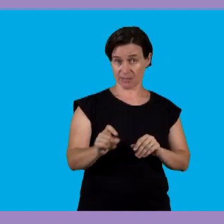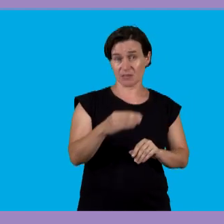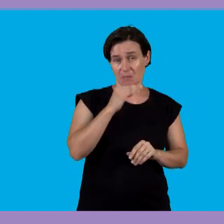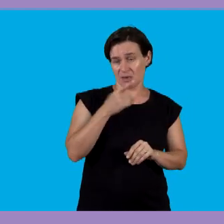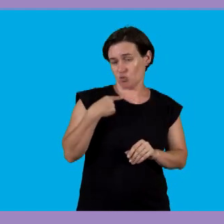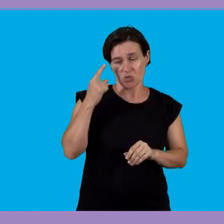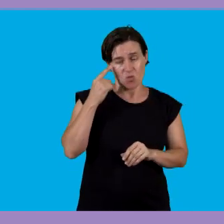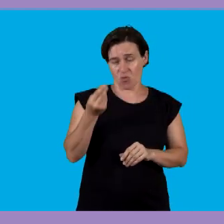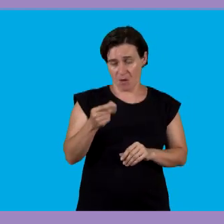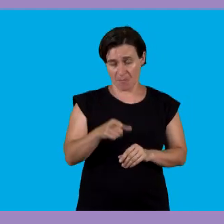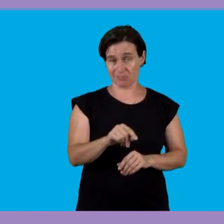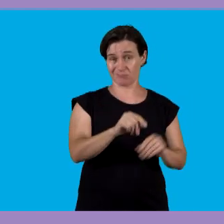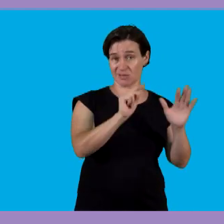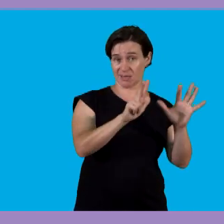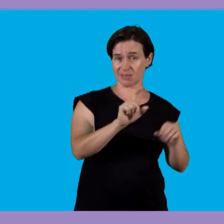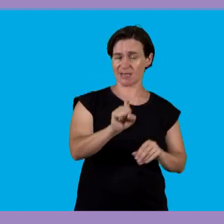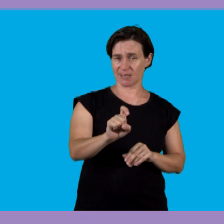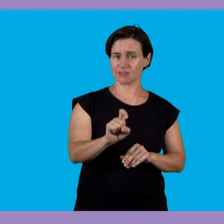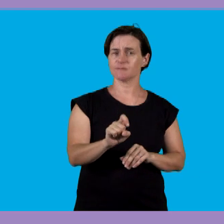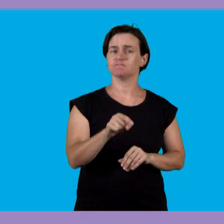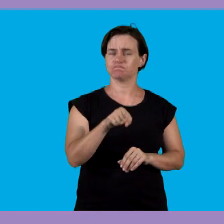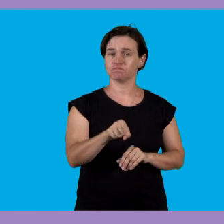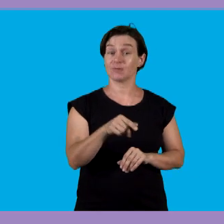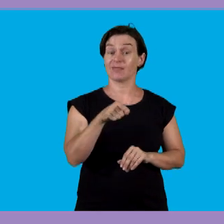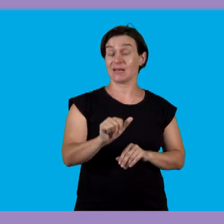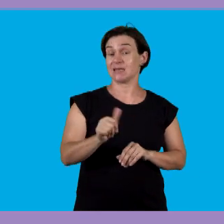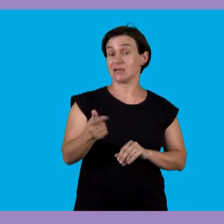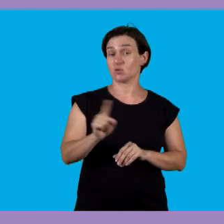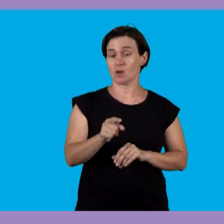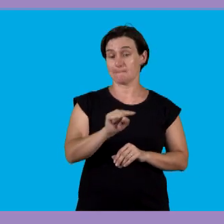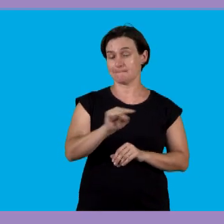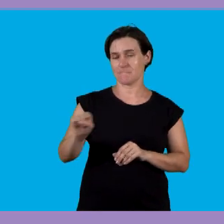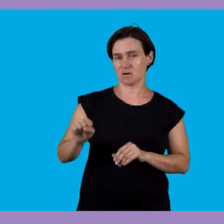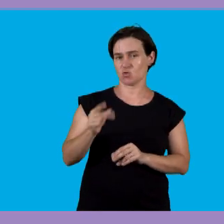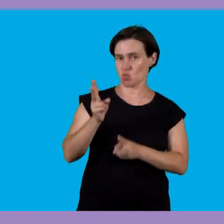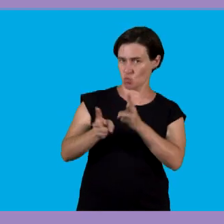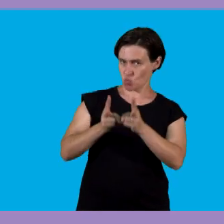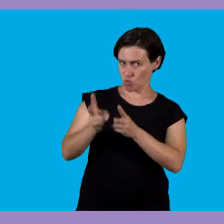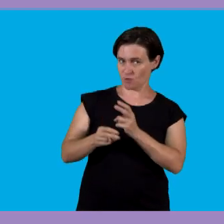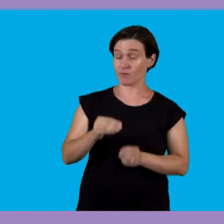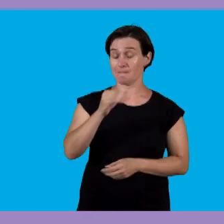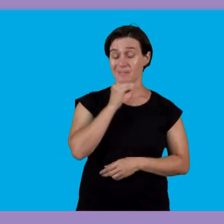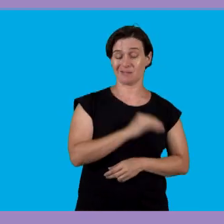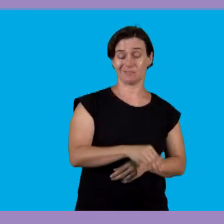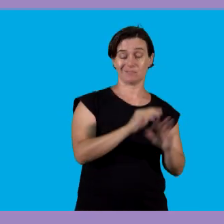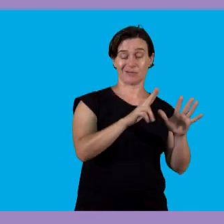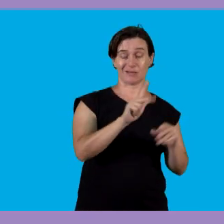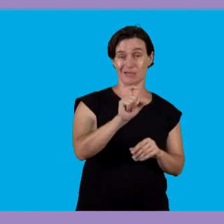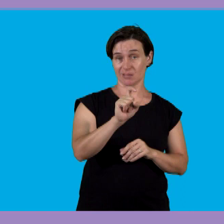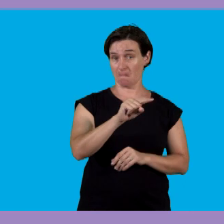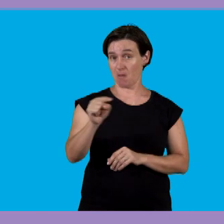multiplied by this unknown number. Then from that product we are going to subtract 12. So that is